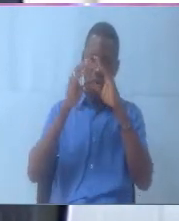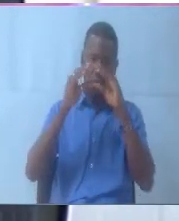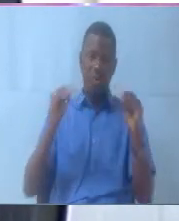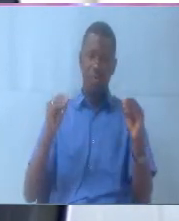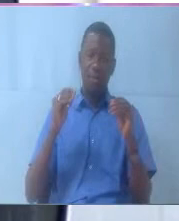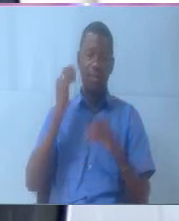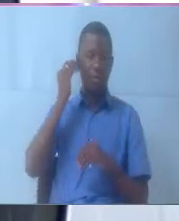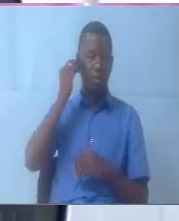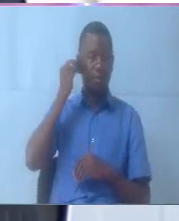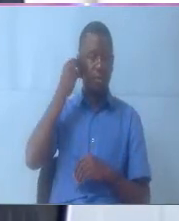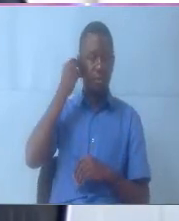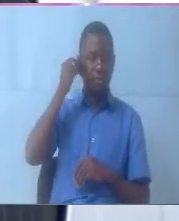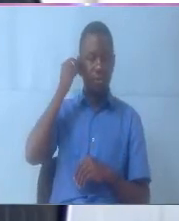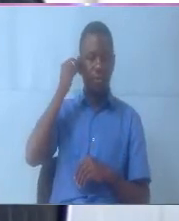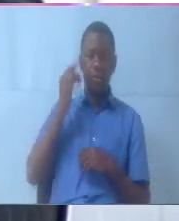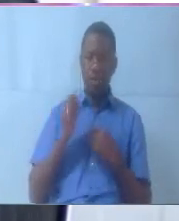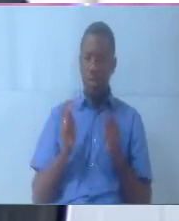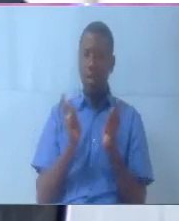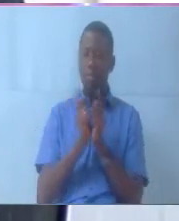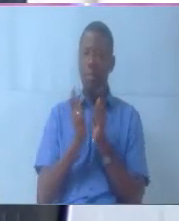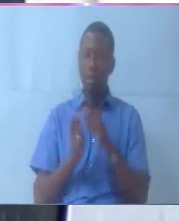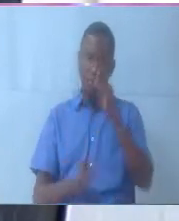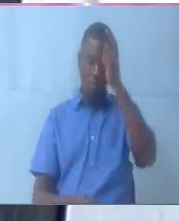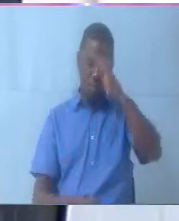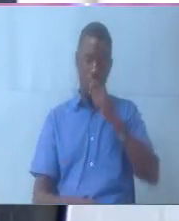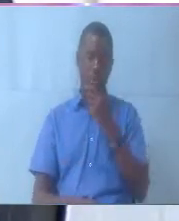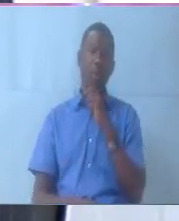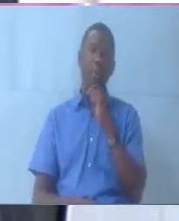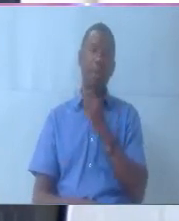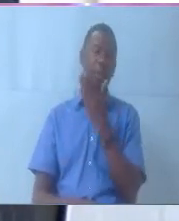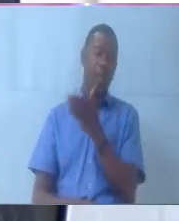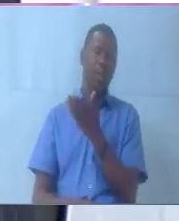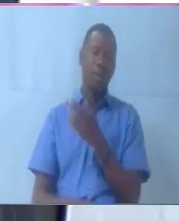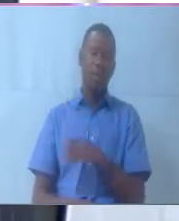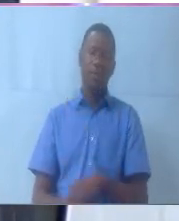don't have to complain because their order was to keep me there.